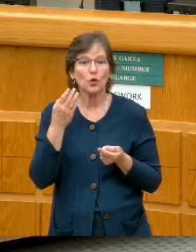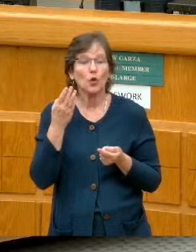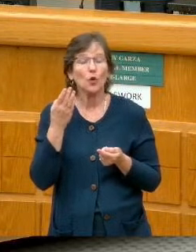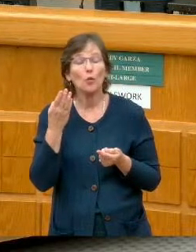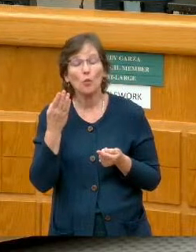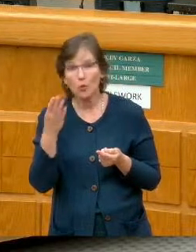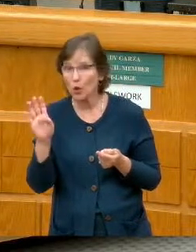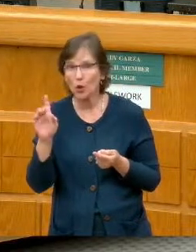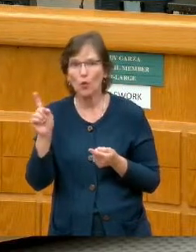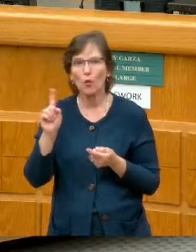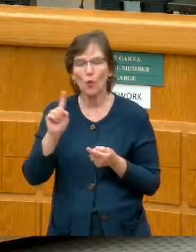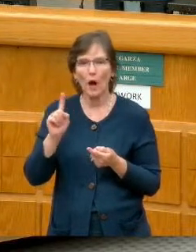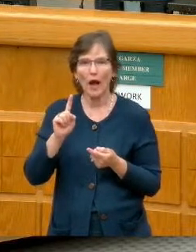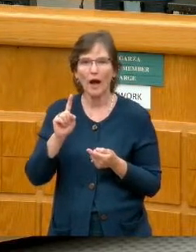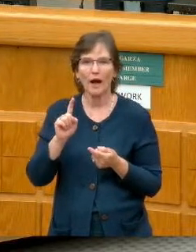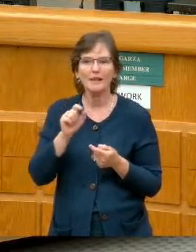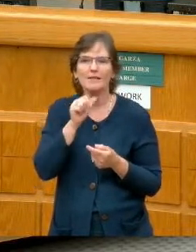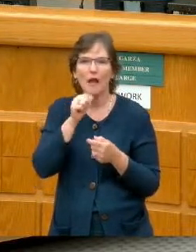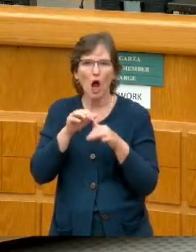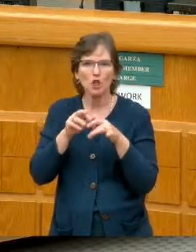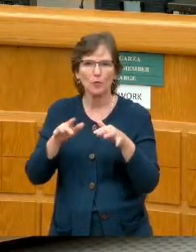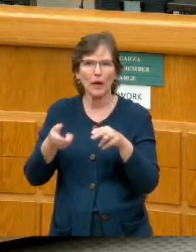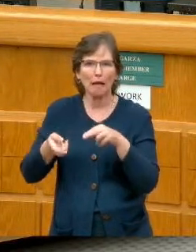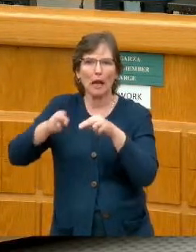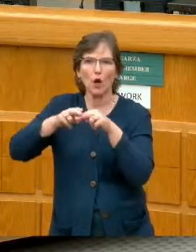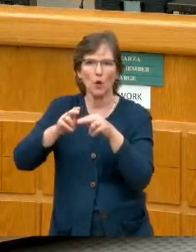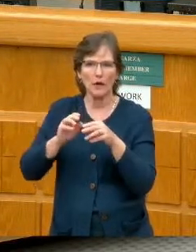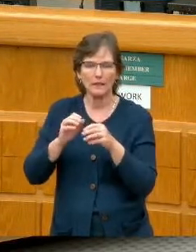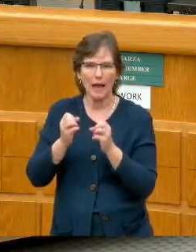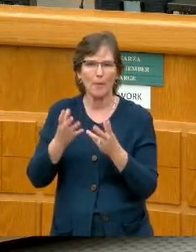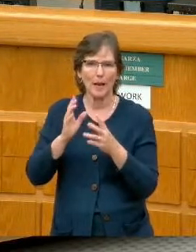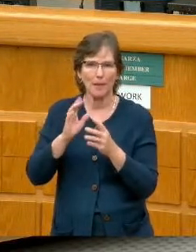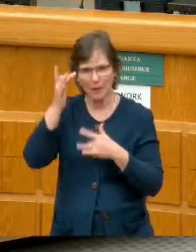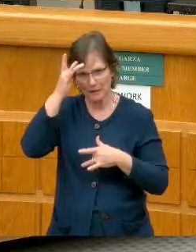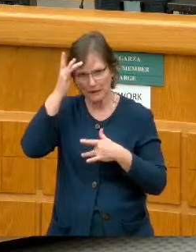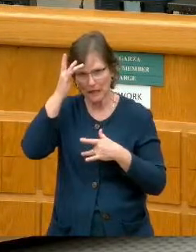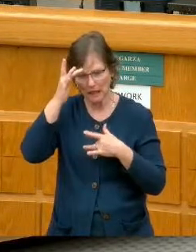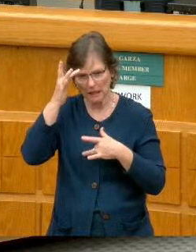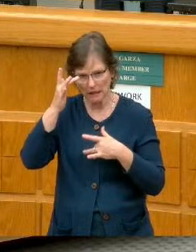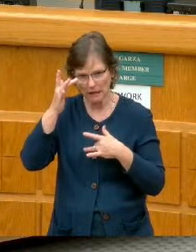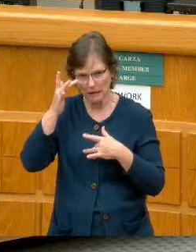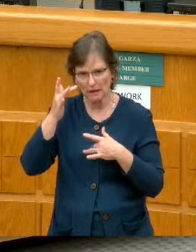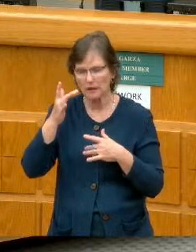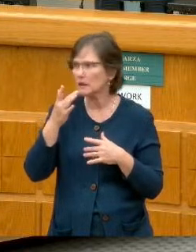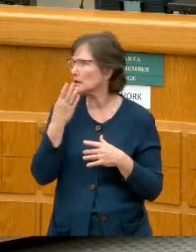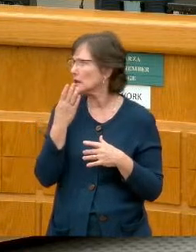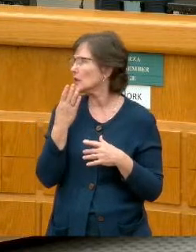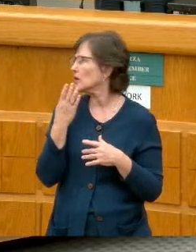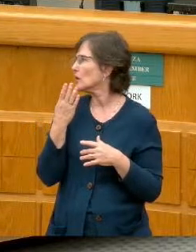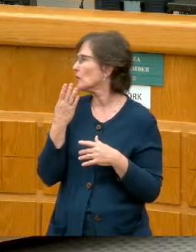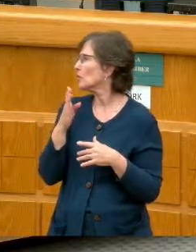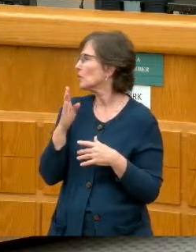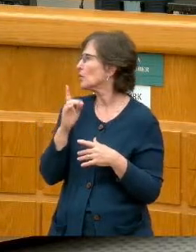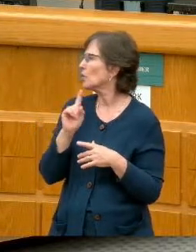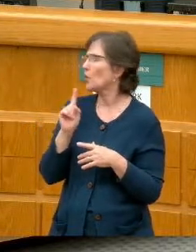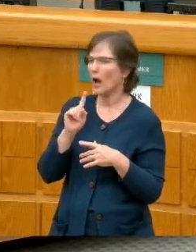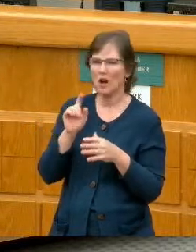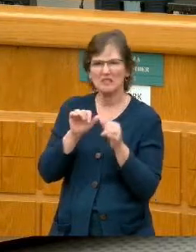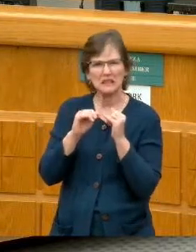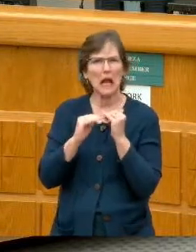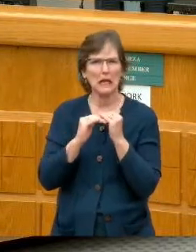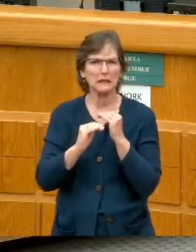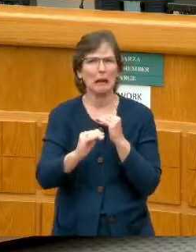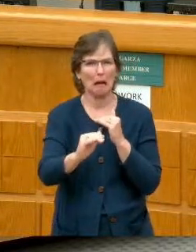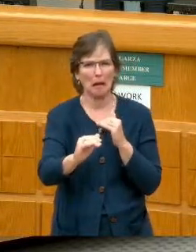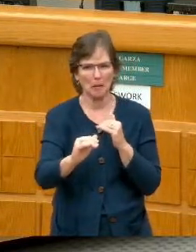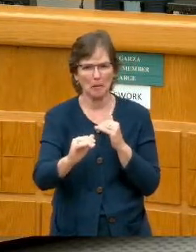it's likely not spreading. And if it's white, COVID-19 is likely holding at about the same level. And that kind of rings true. We in the